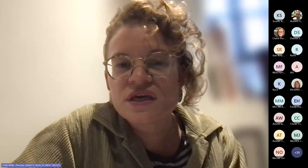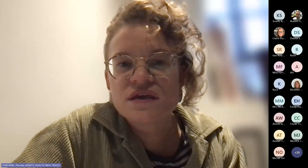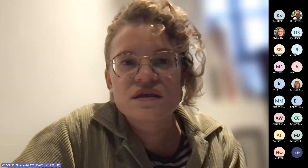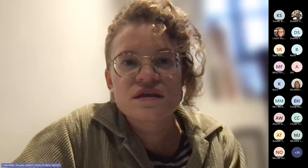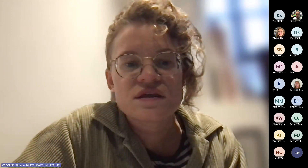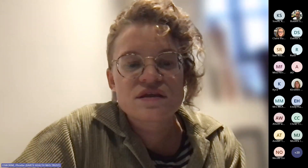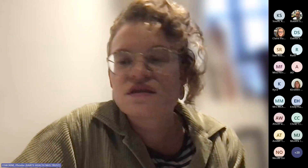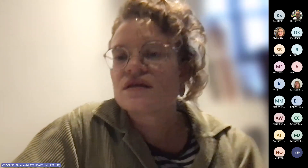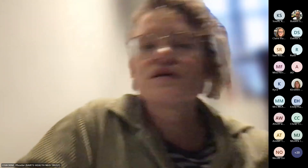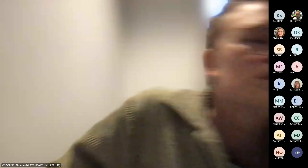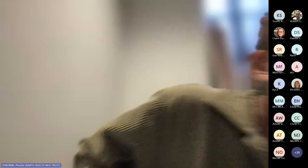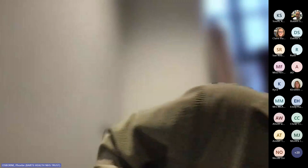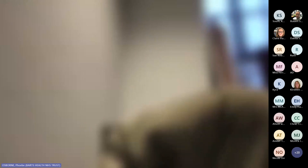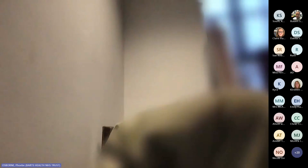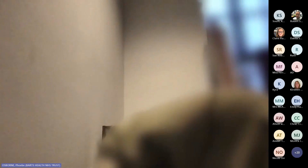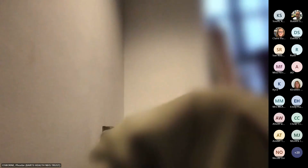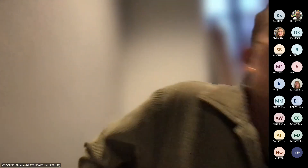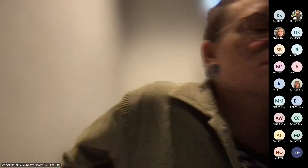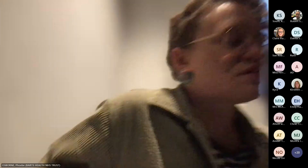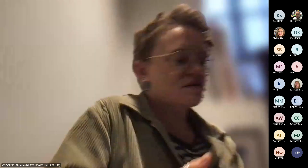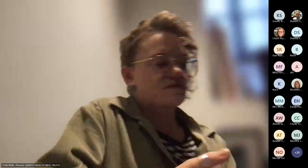So let me